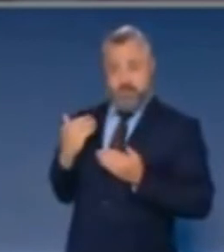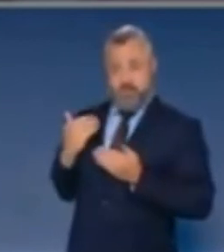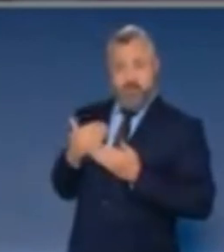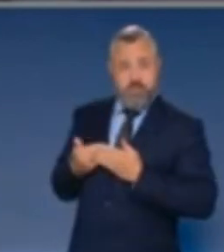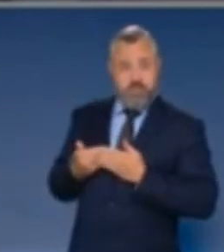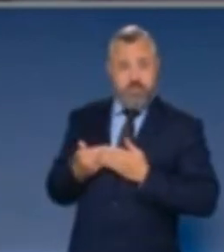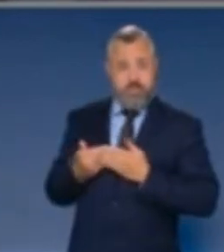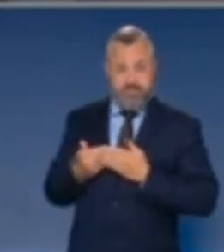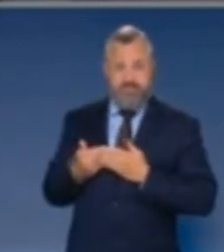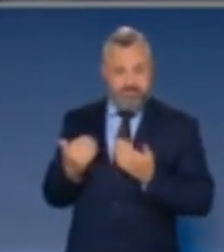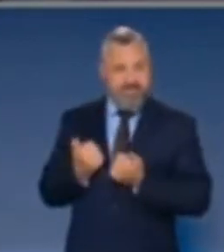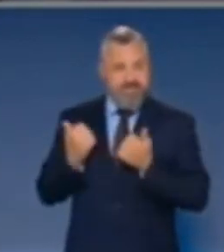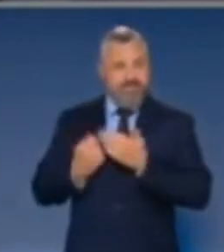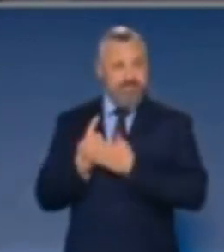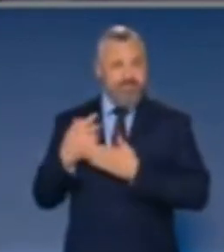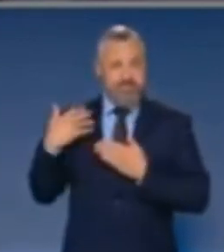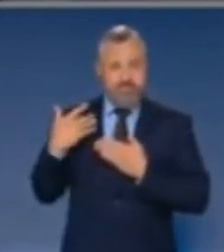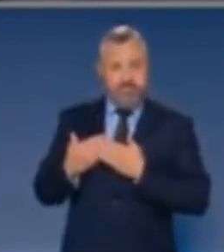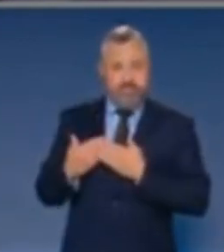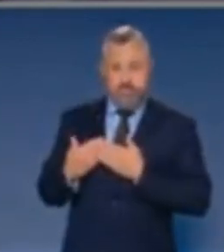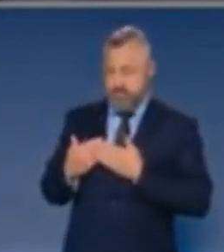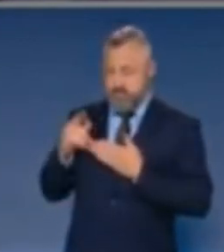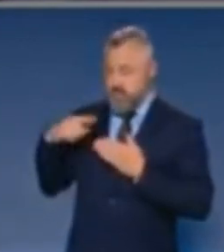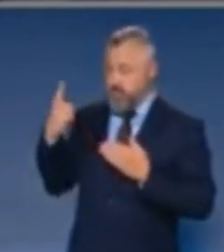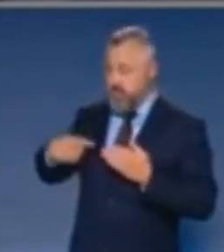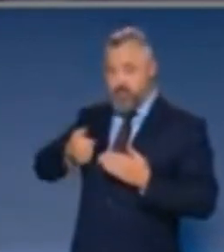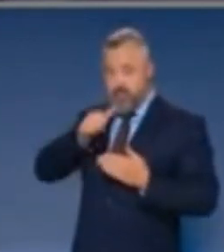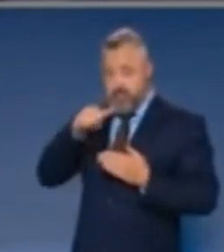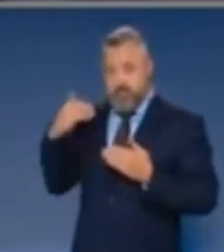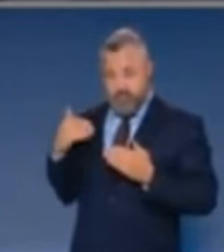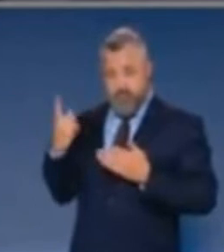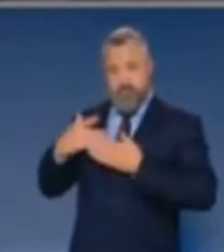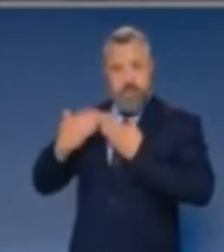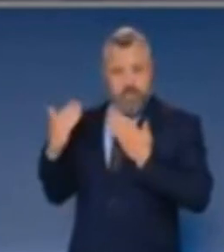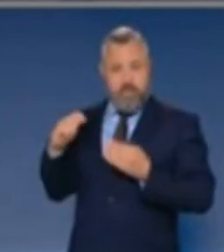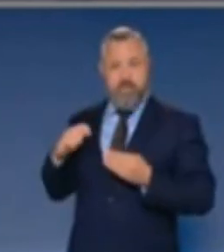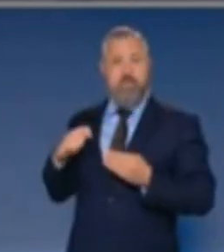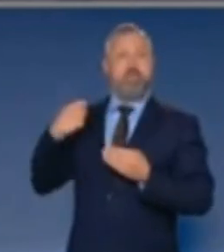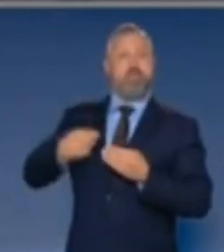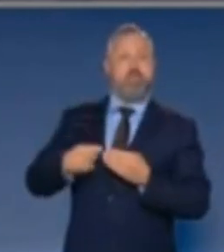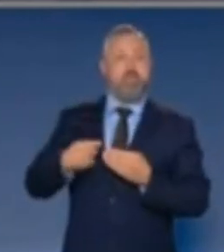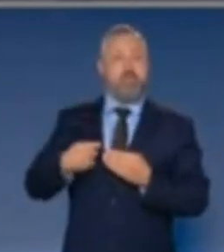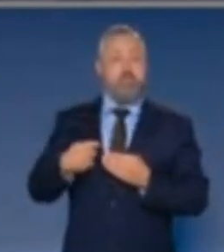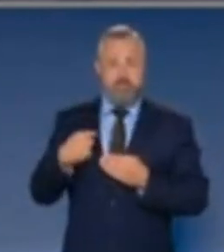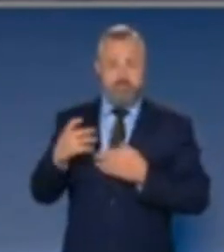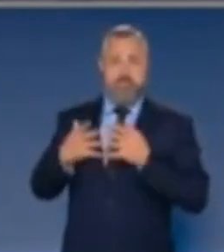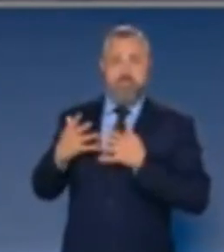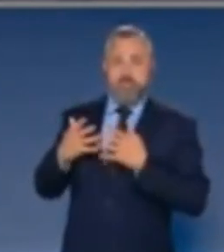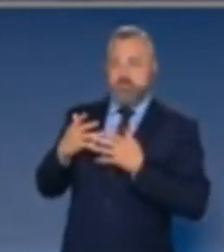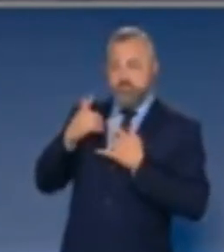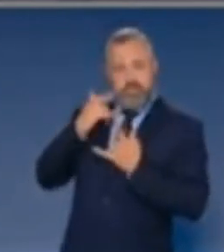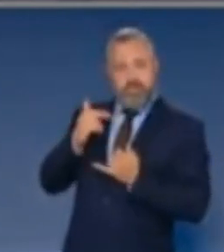from 1,600 vaccinations on day one, which was effectively a trial and commencement